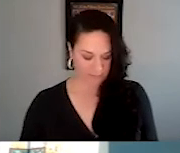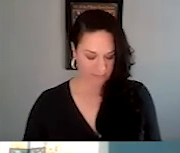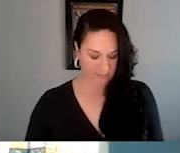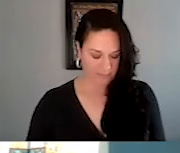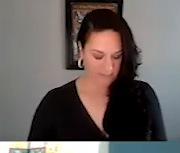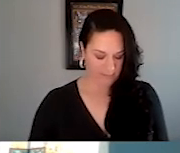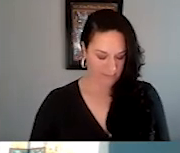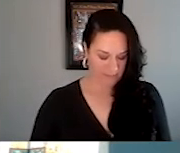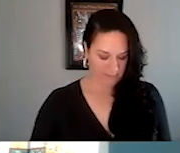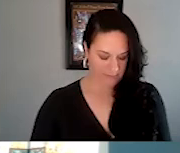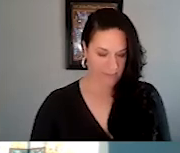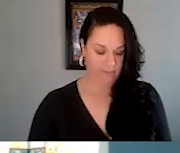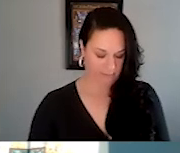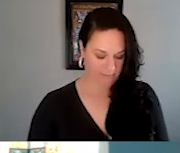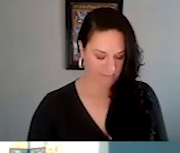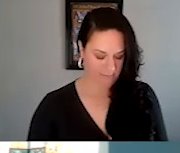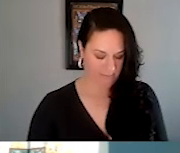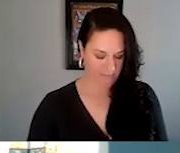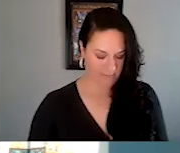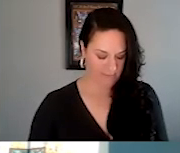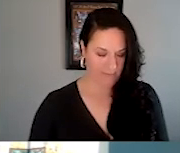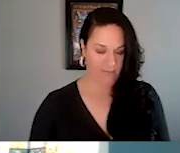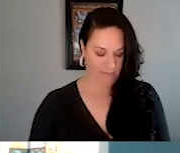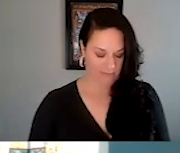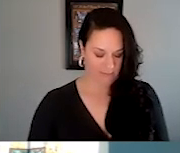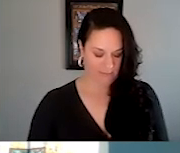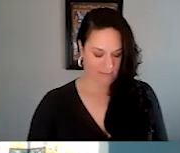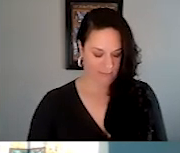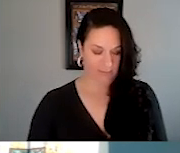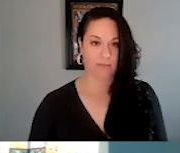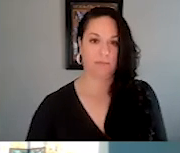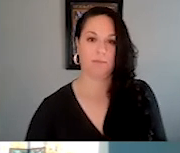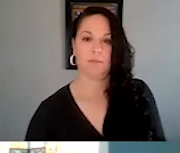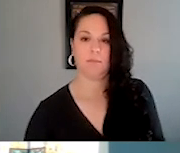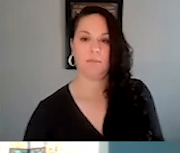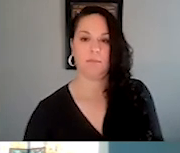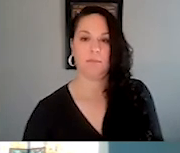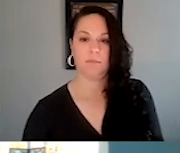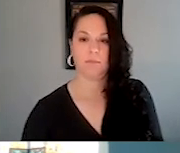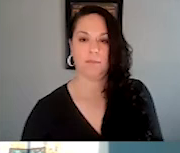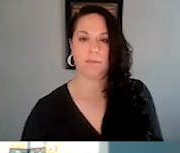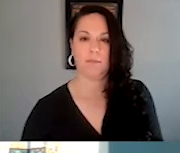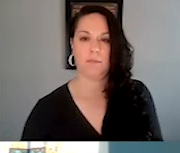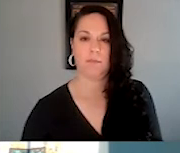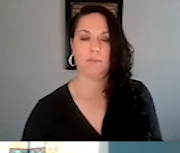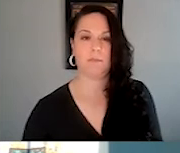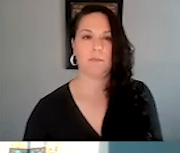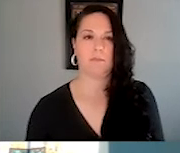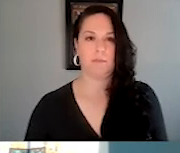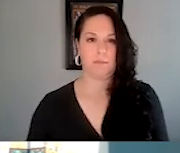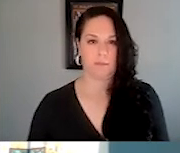actually have banned it, and we'll show you that in a minute. Do you want to regulate this, so that do this through